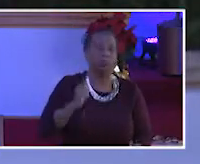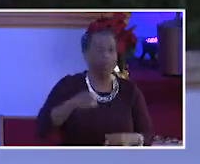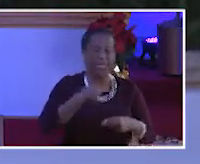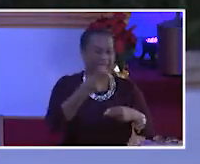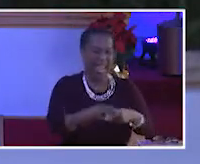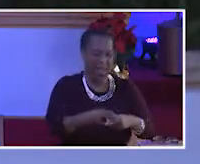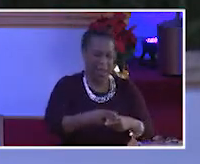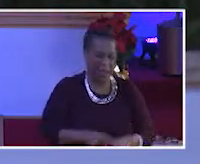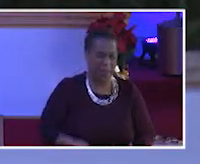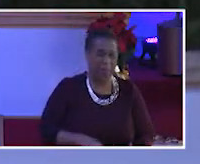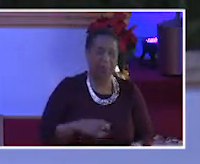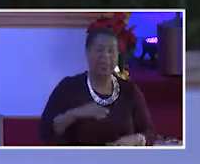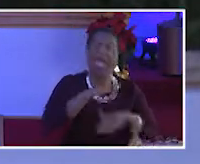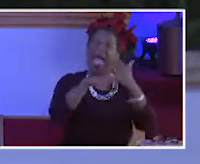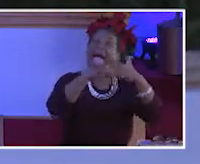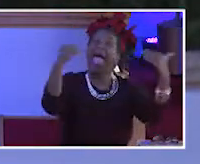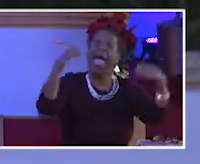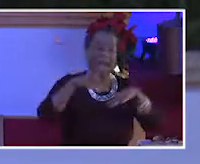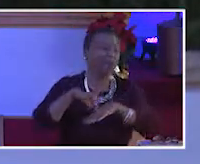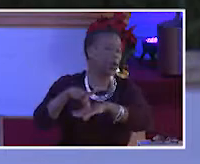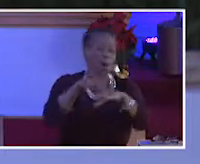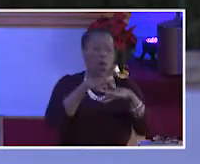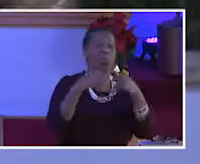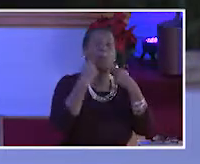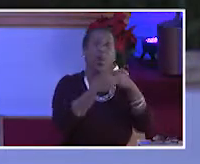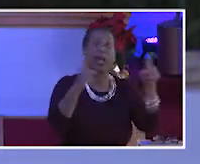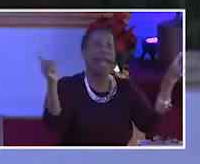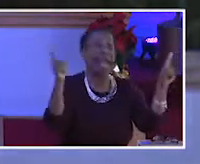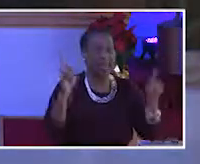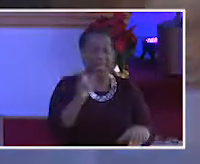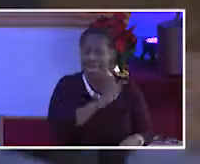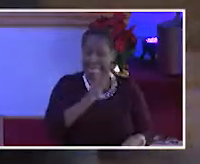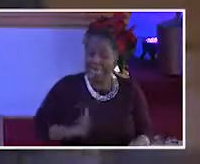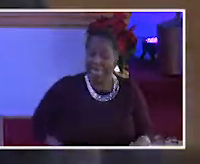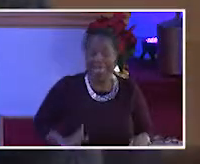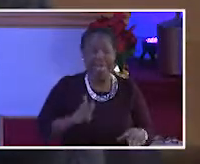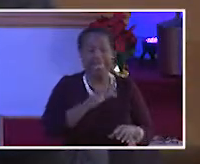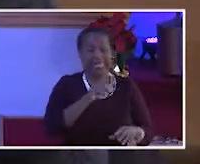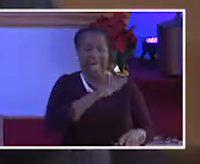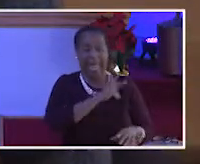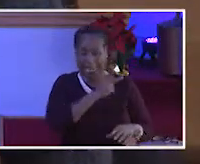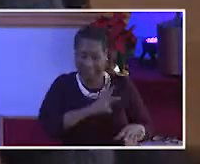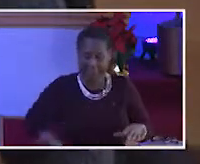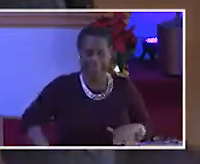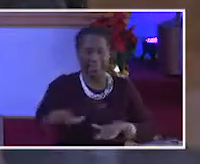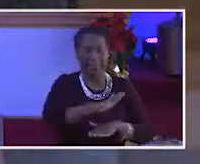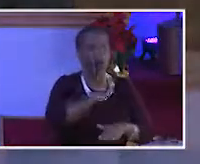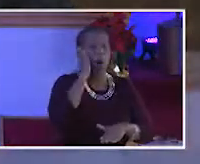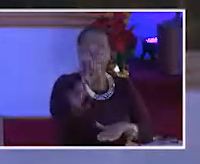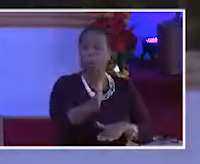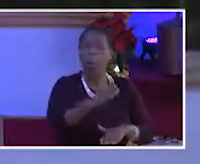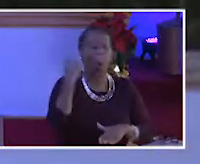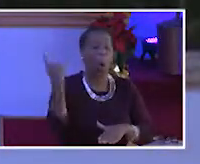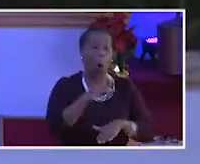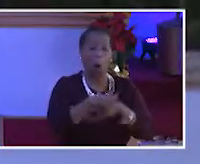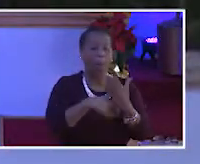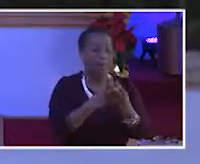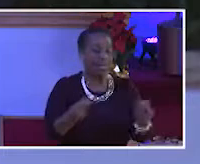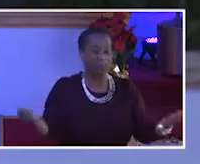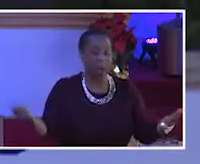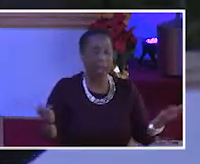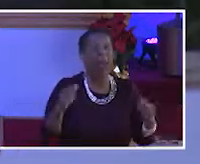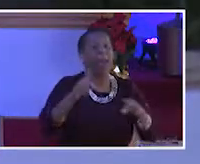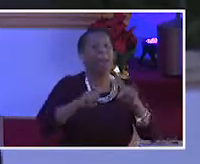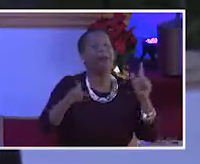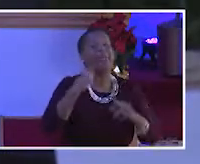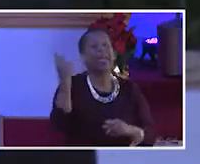name. Heaven and earth proclaim. Kings and kingdoms will all pass away. But